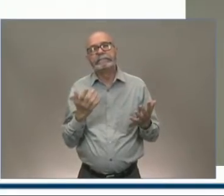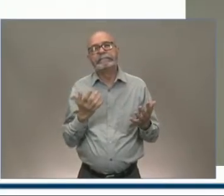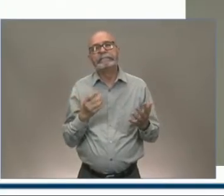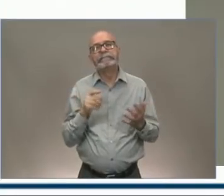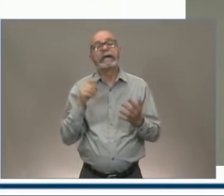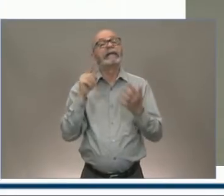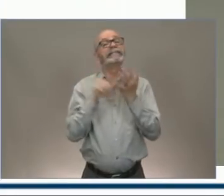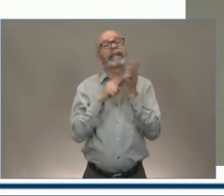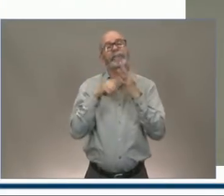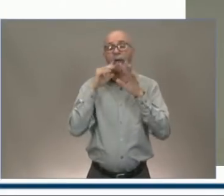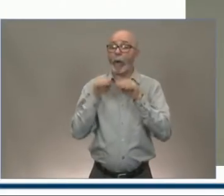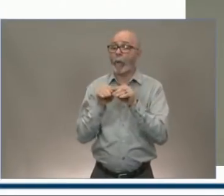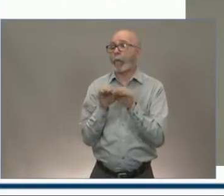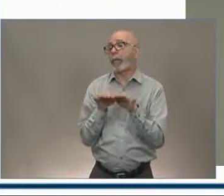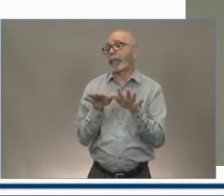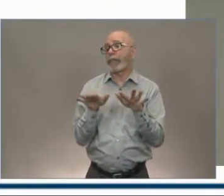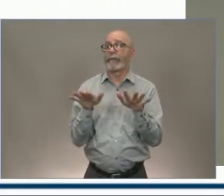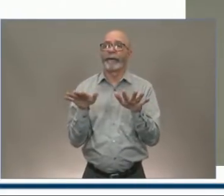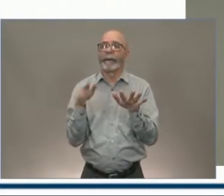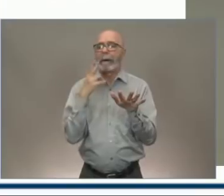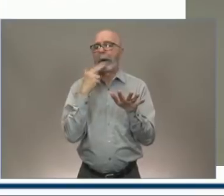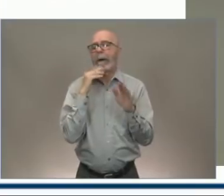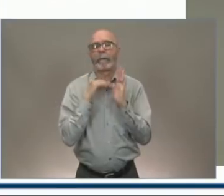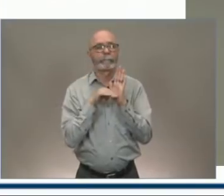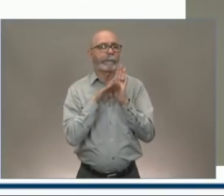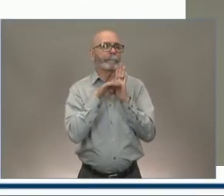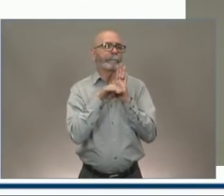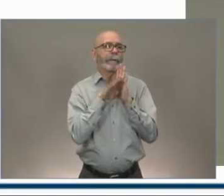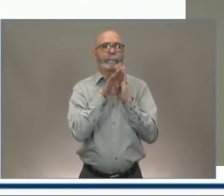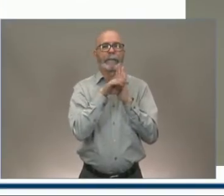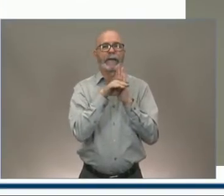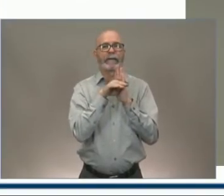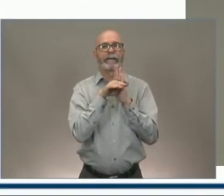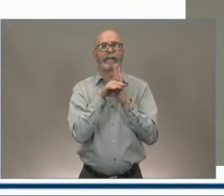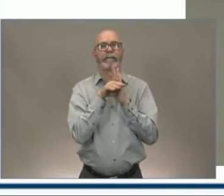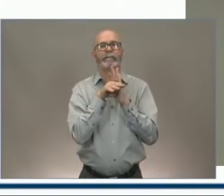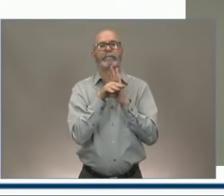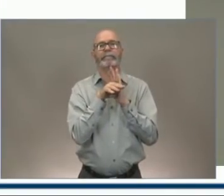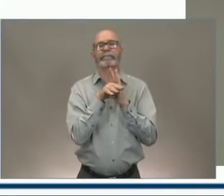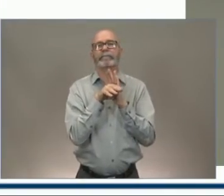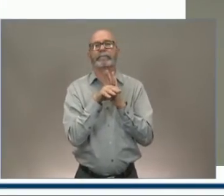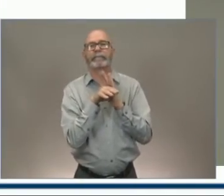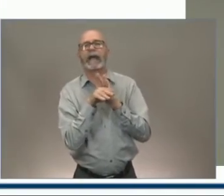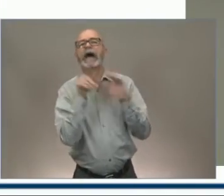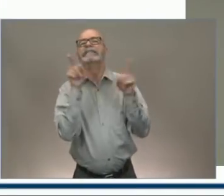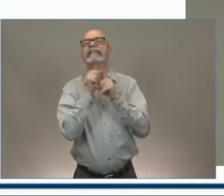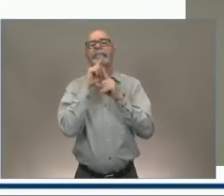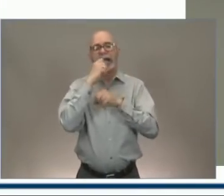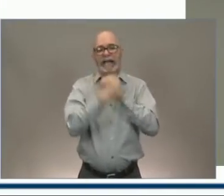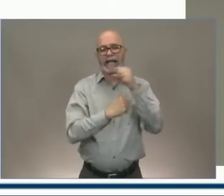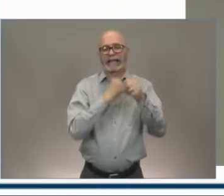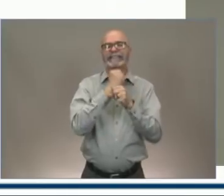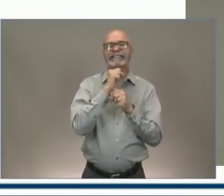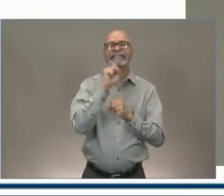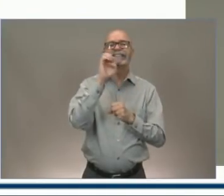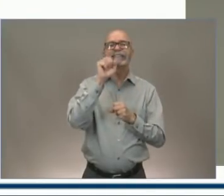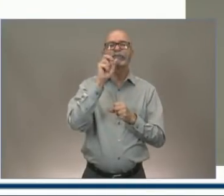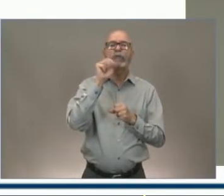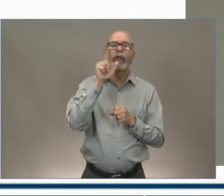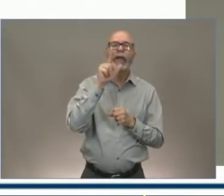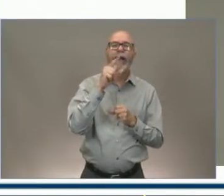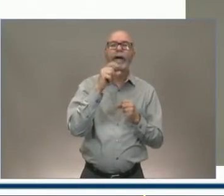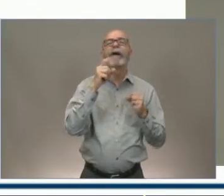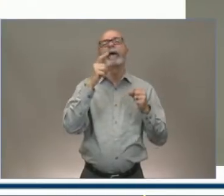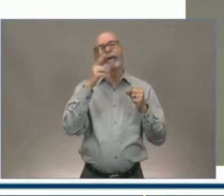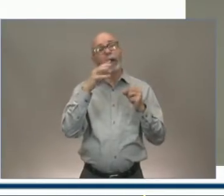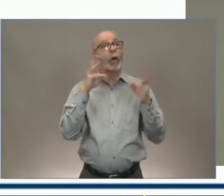down. There's probably some seasonal component to these viruses, but also as not today, but as the weather starts to warm up, we get